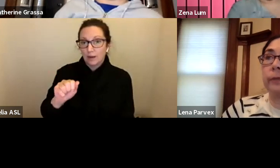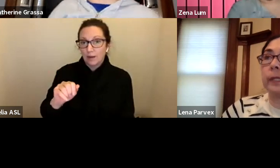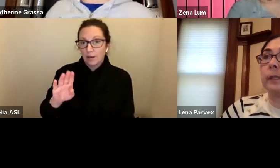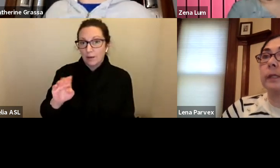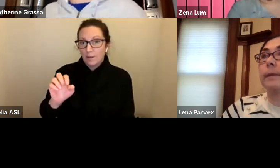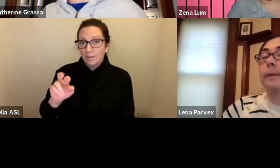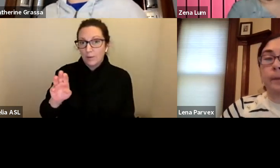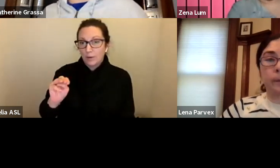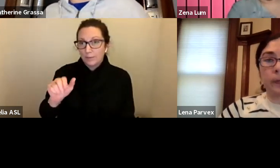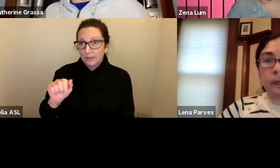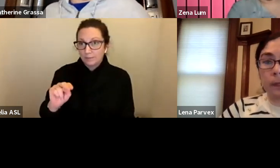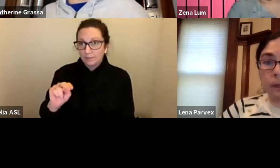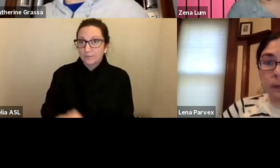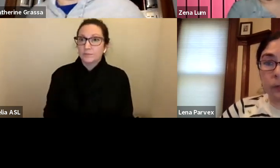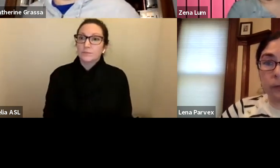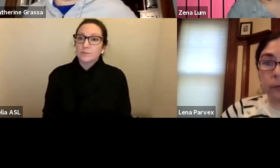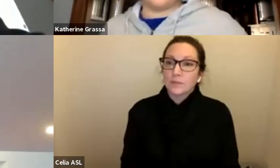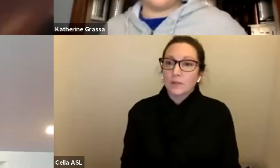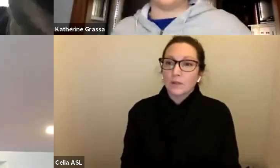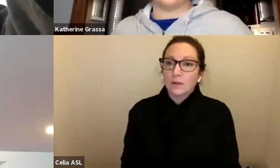Dara Murphy.